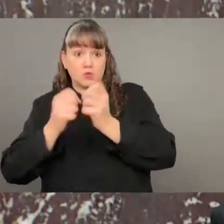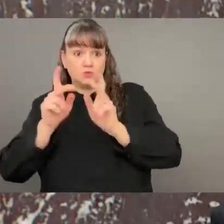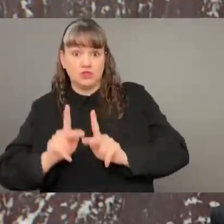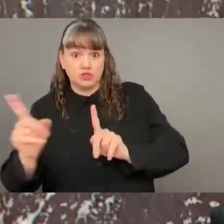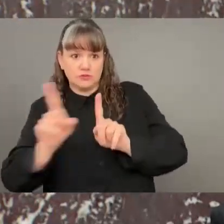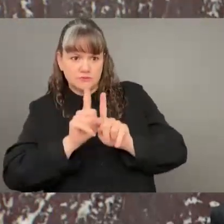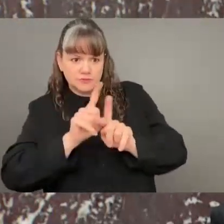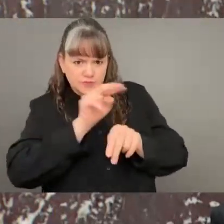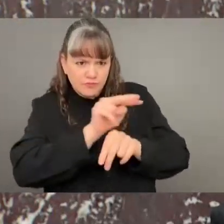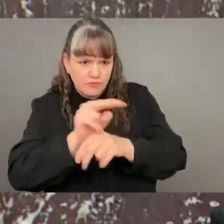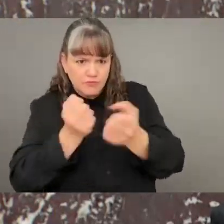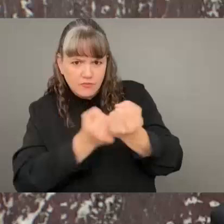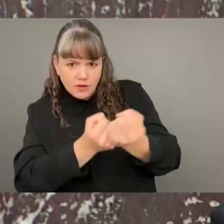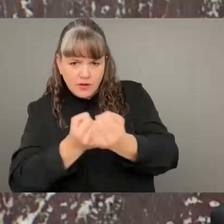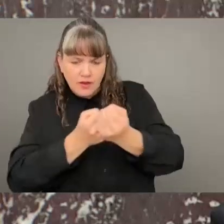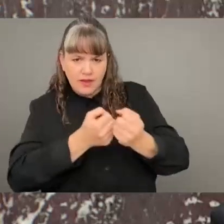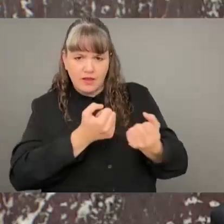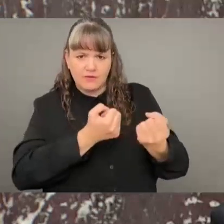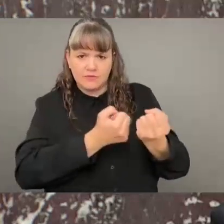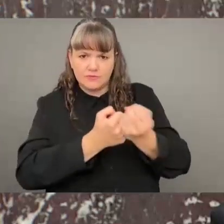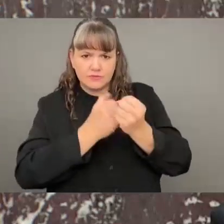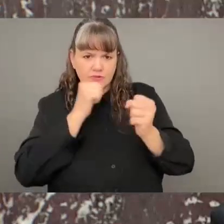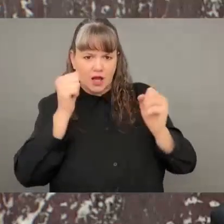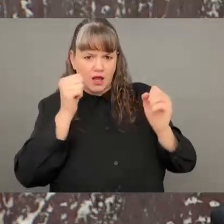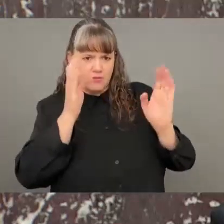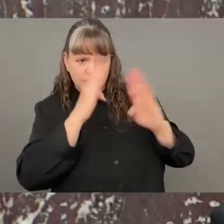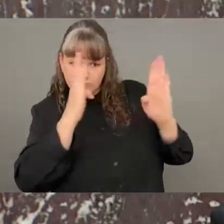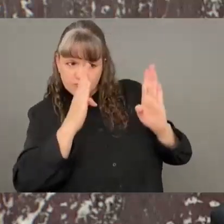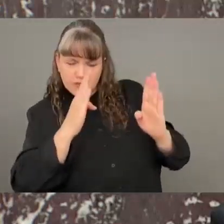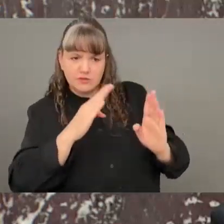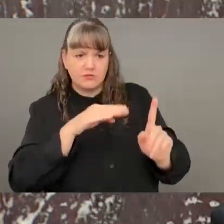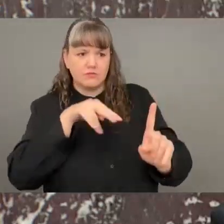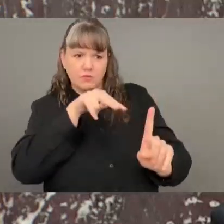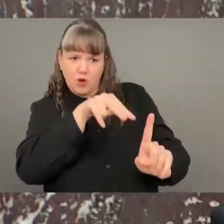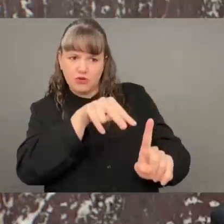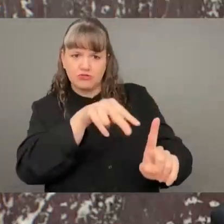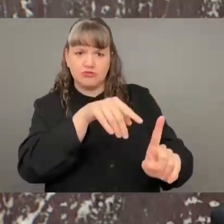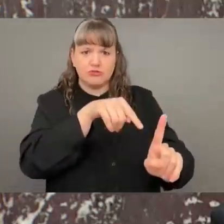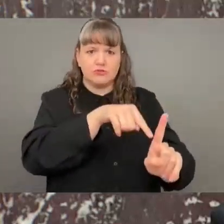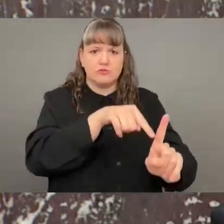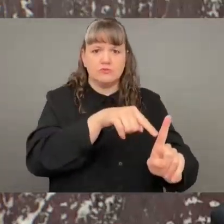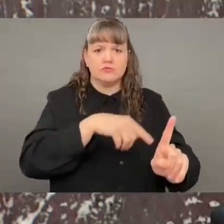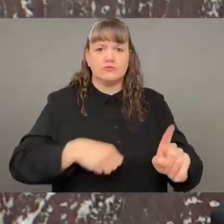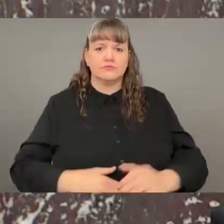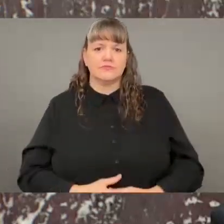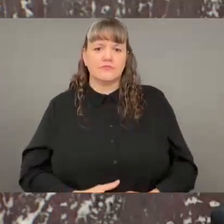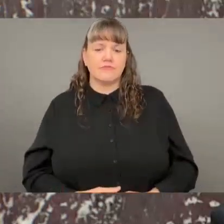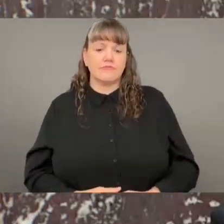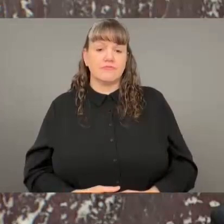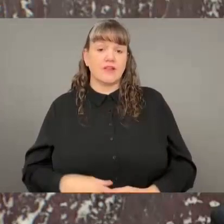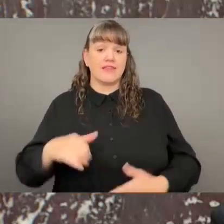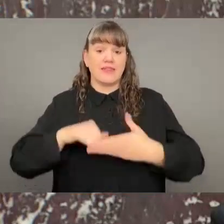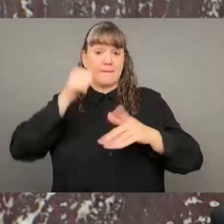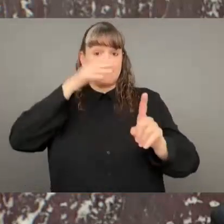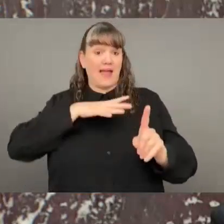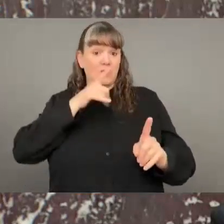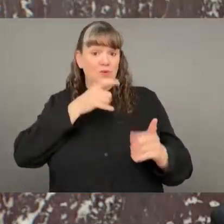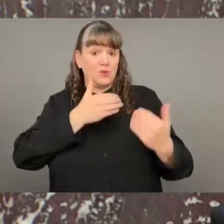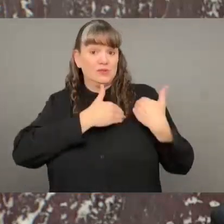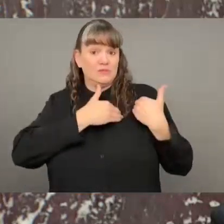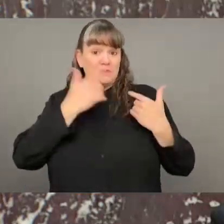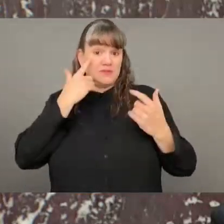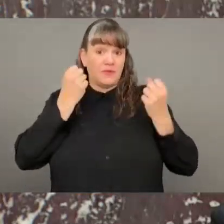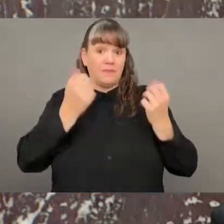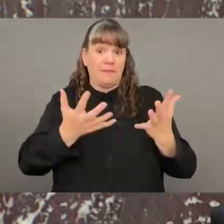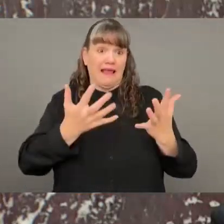were 0 calls for this man to the police. We're going to continue our actions to make our streets